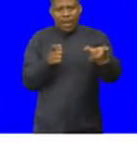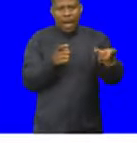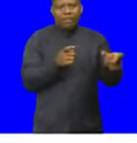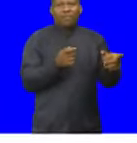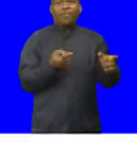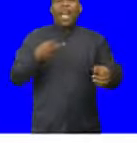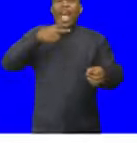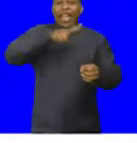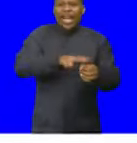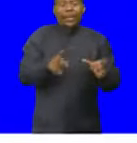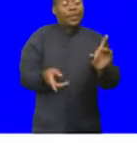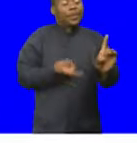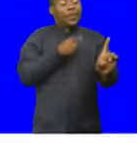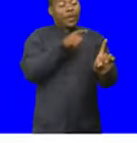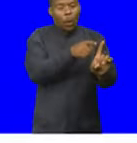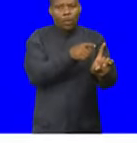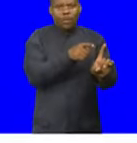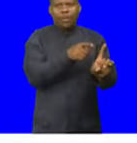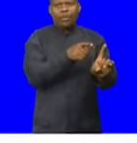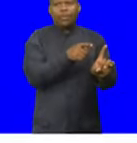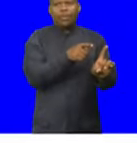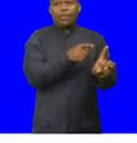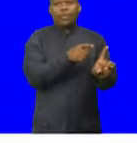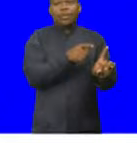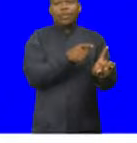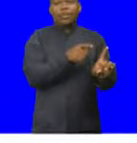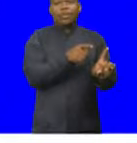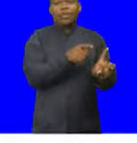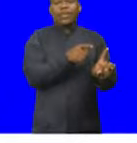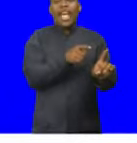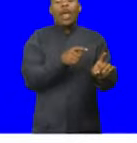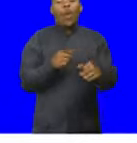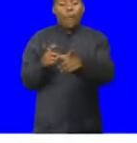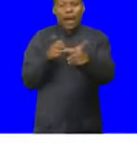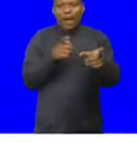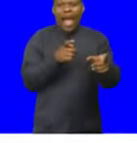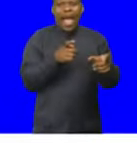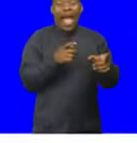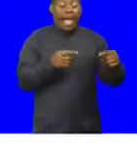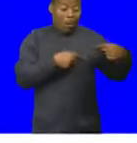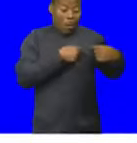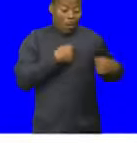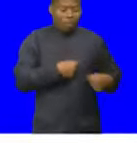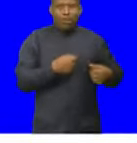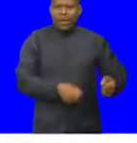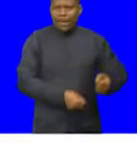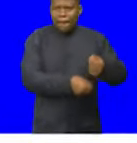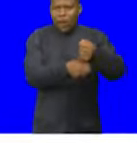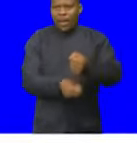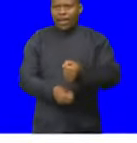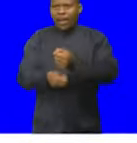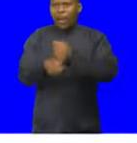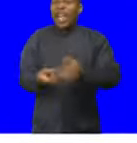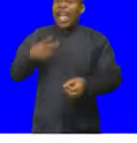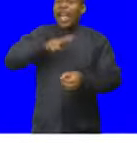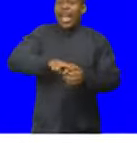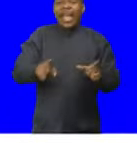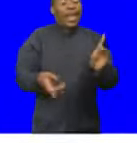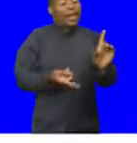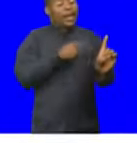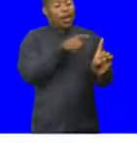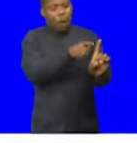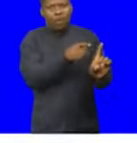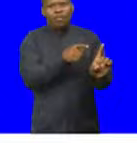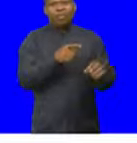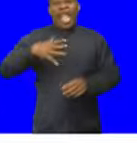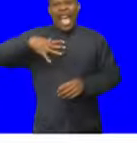Kanti ke bekaphinze ayesekele ngenhliziyo yakhe yonke lempi lechubekayo. Tatarsky kuthiwa bekathi asiminyene sicavile